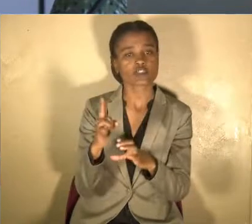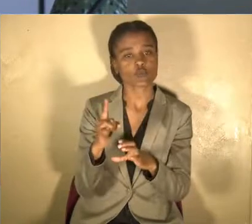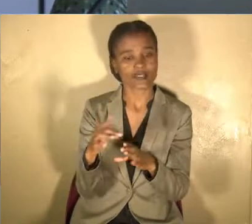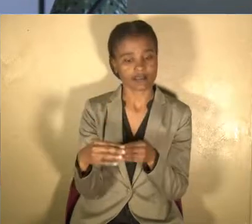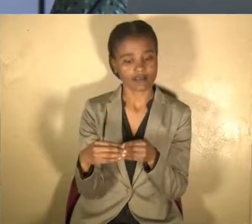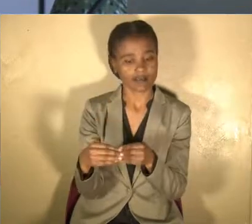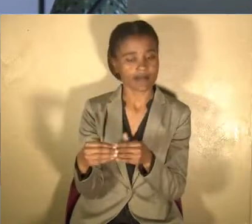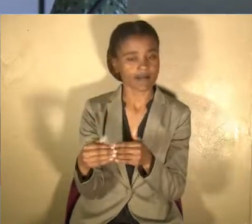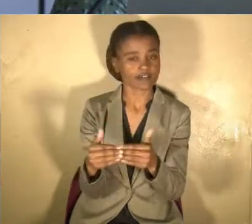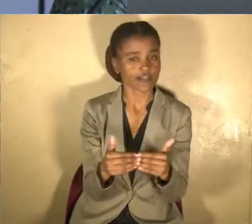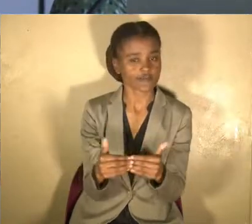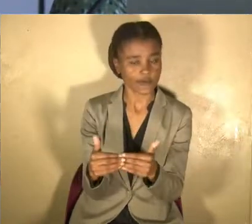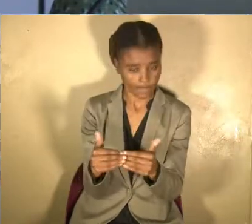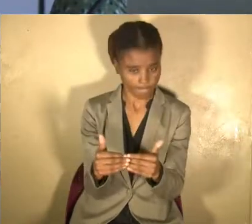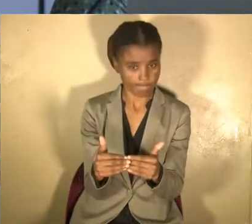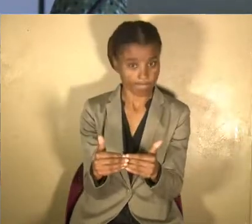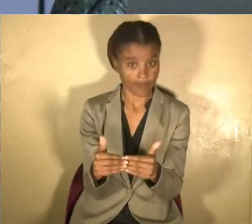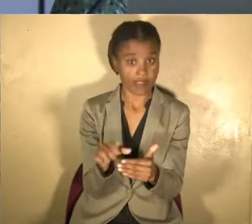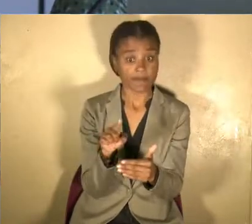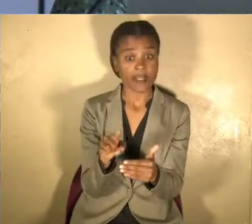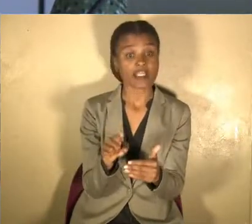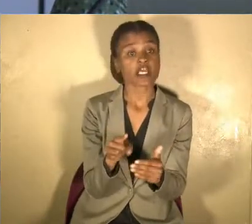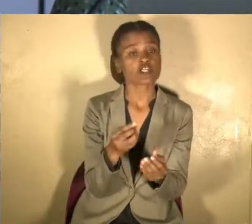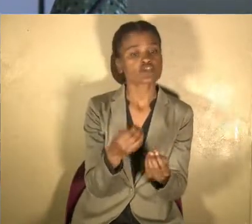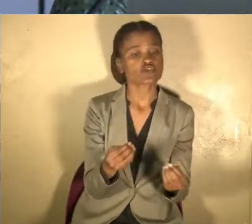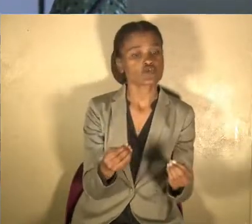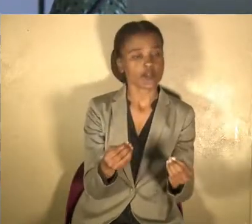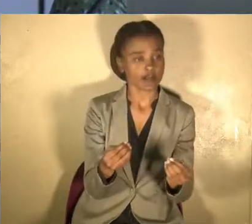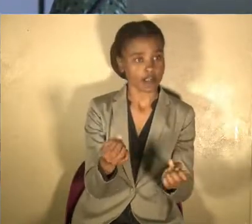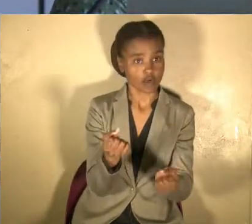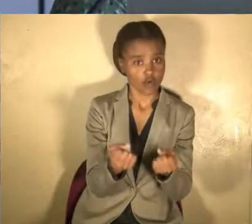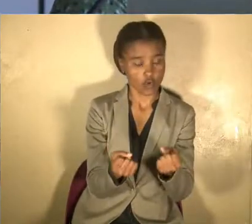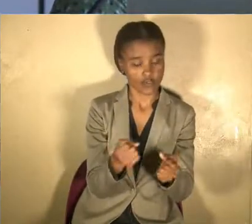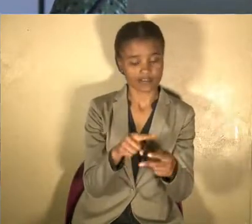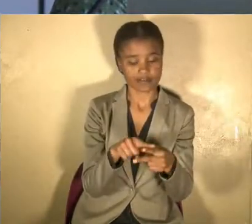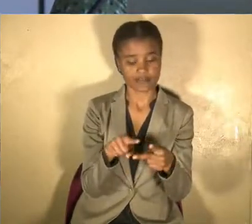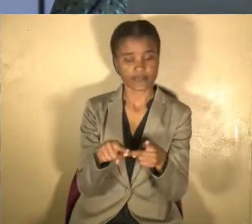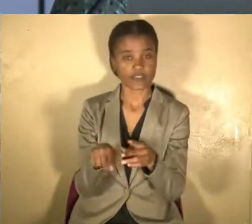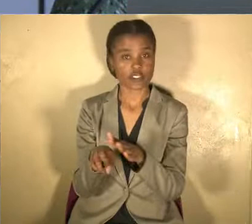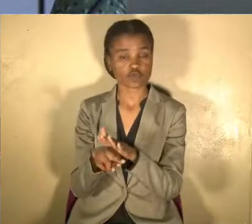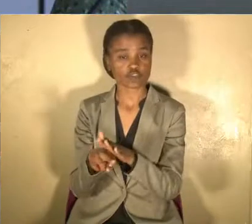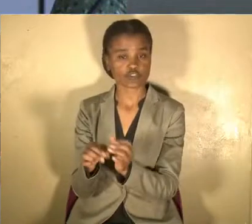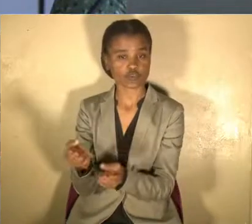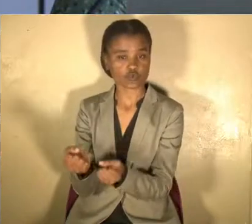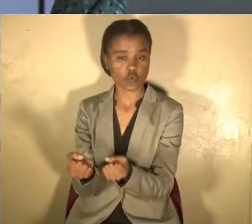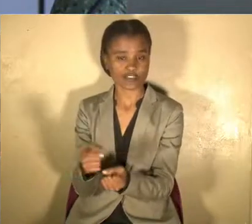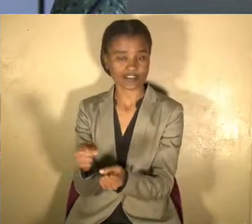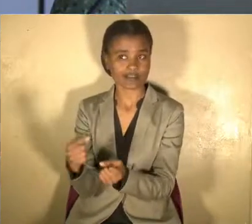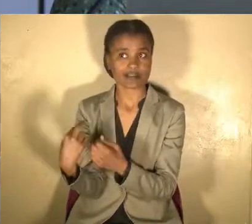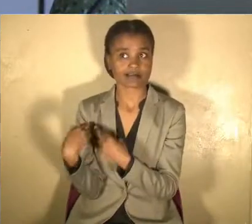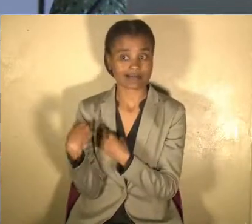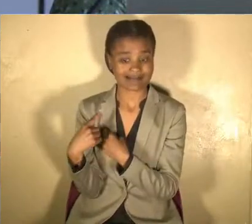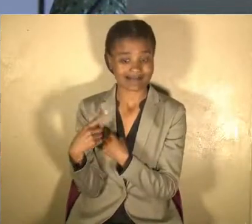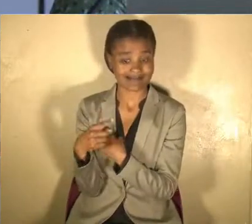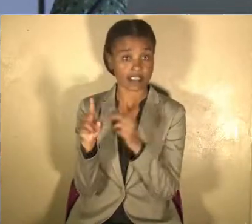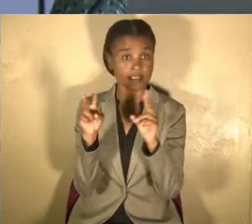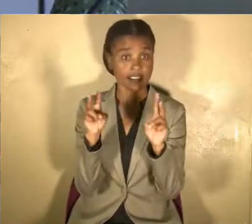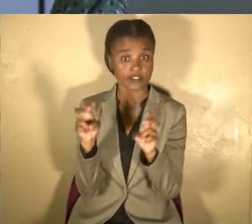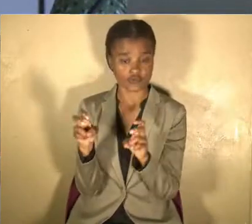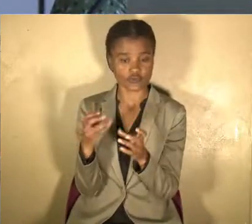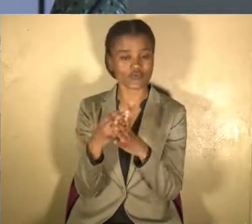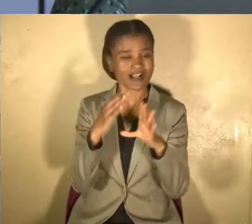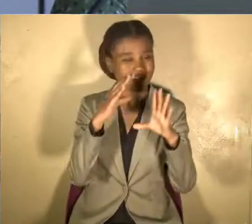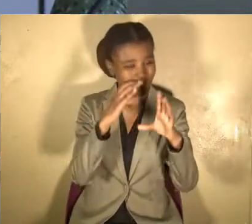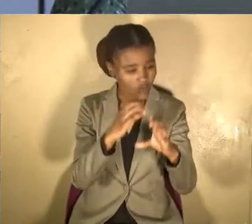an extension. So the Children's Court and the Regional Court are now going to be able to entertain matters of that nature. So it will address